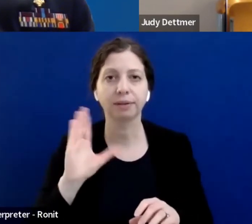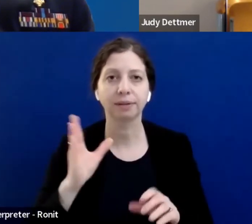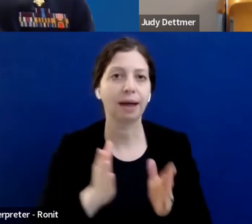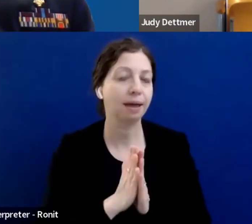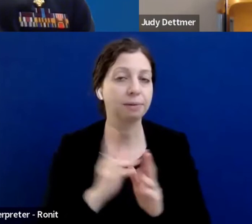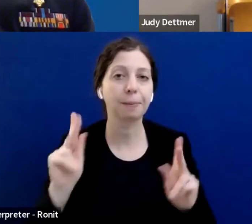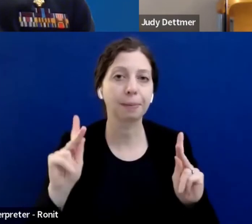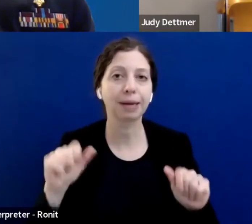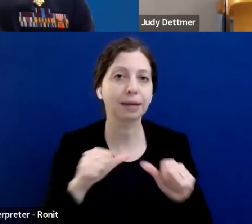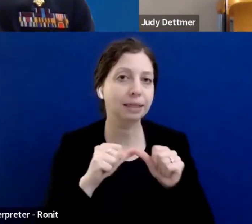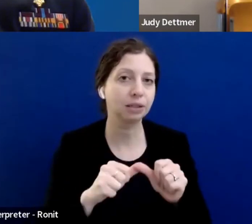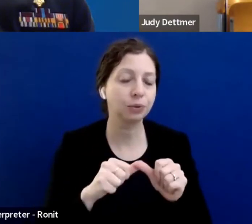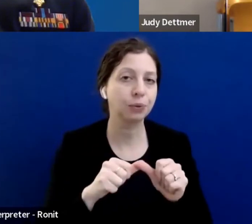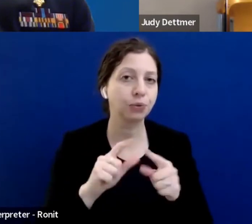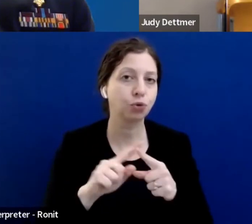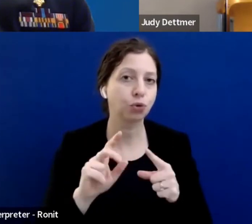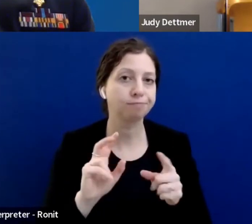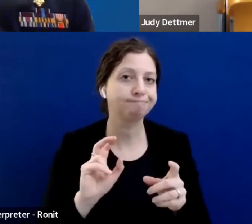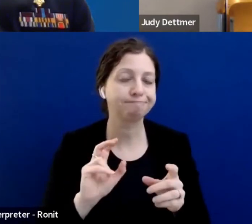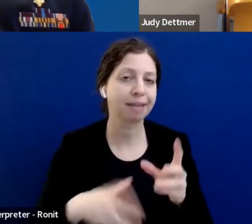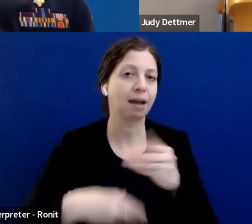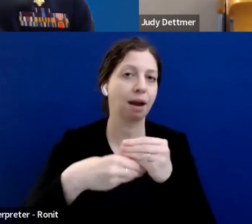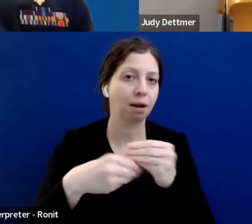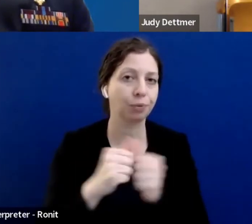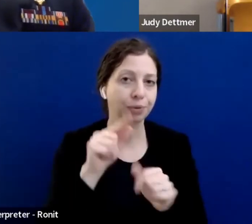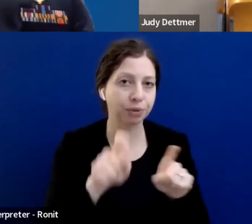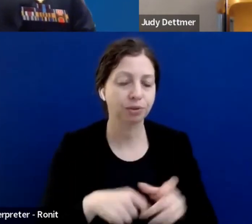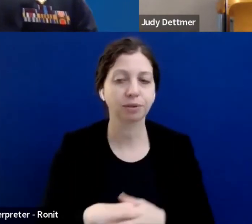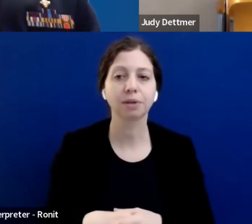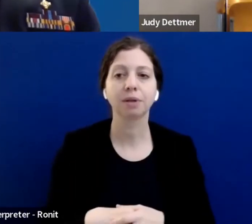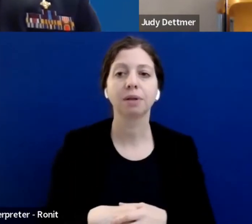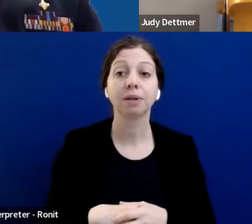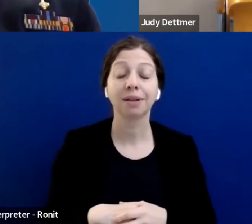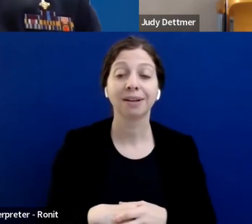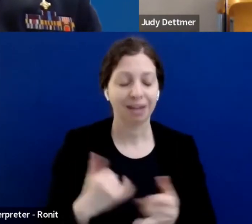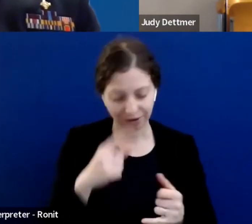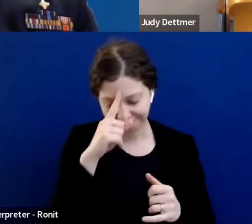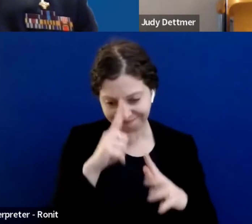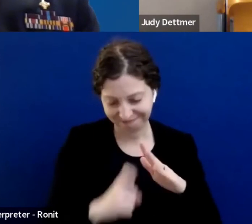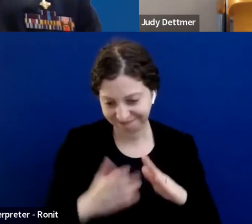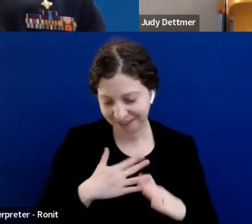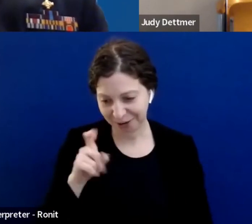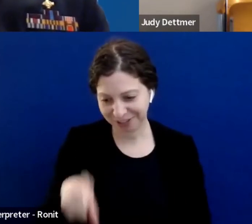can continue to jump in with questions. But now I just forgot my question.